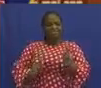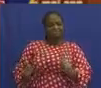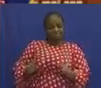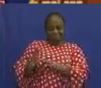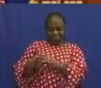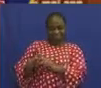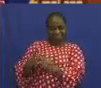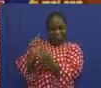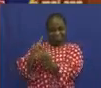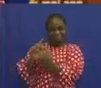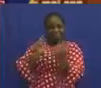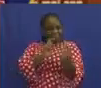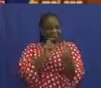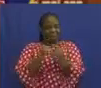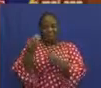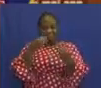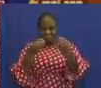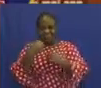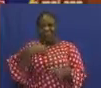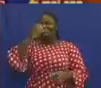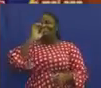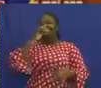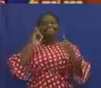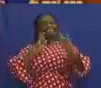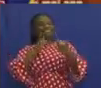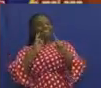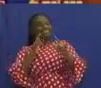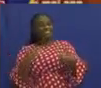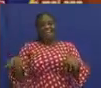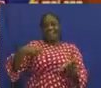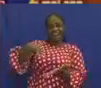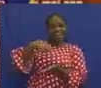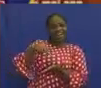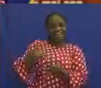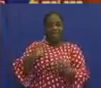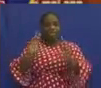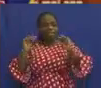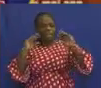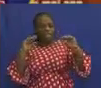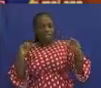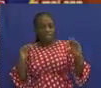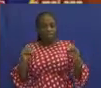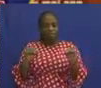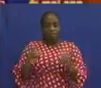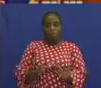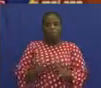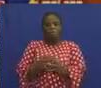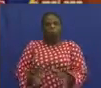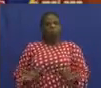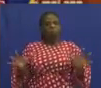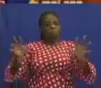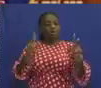sitting together to eat, drink, laugh, dance, and talk in large